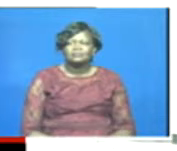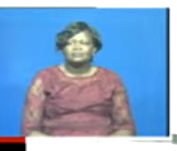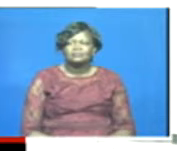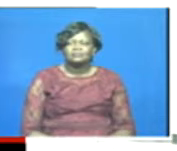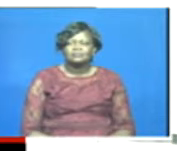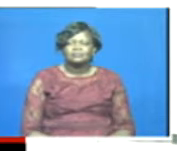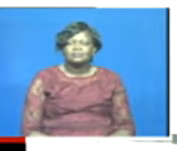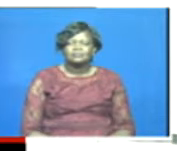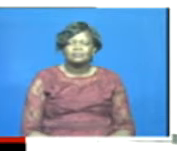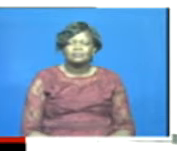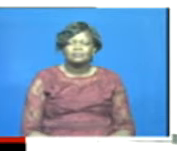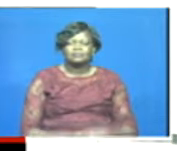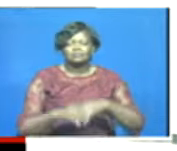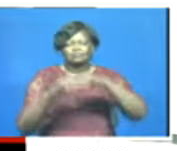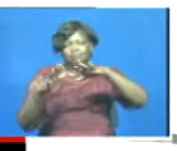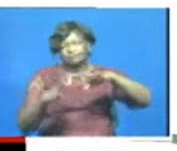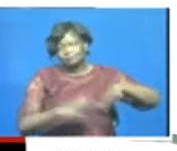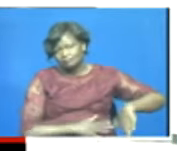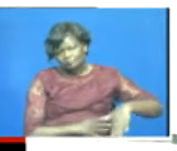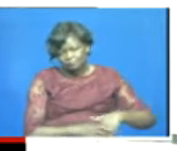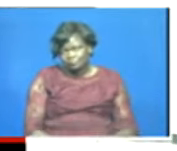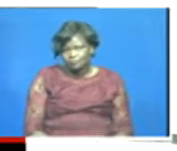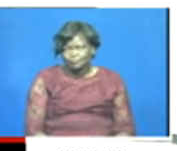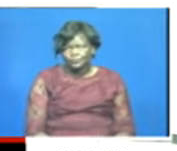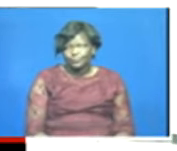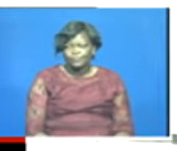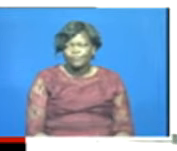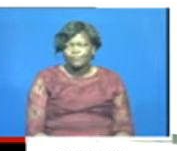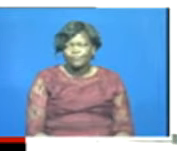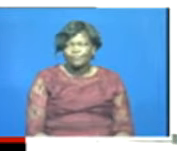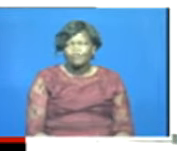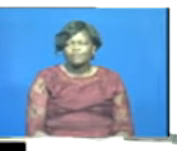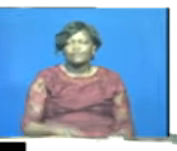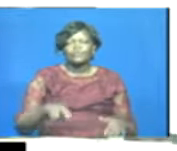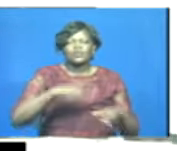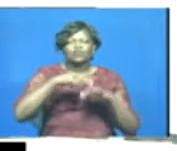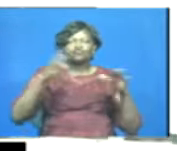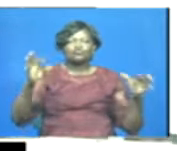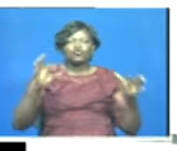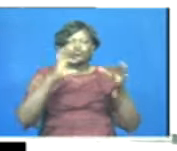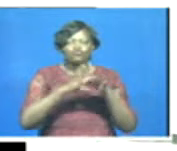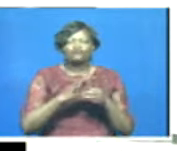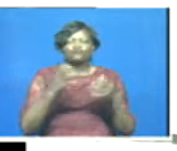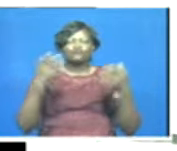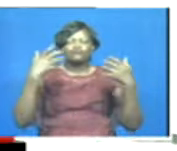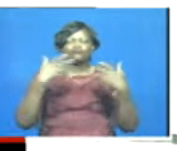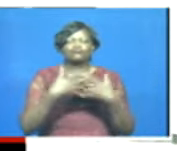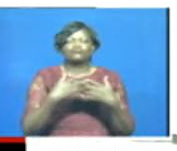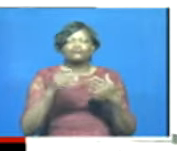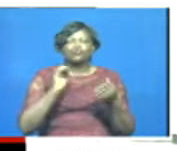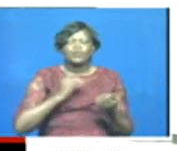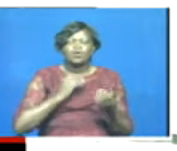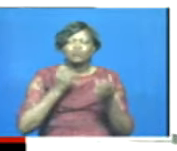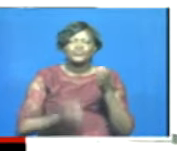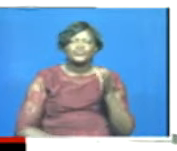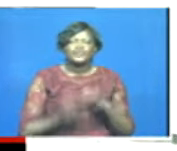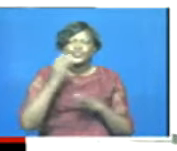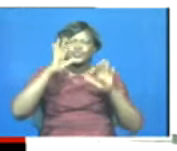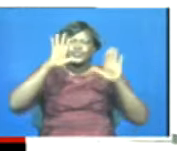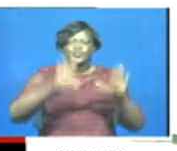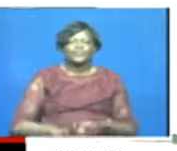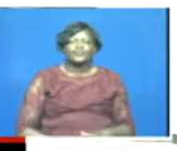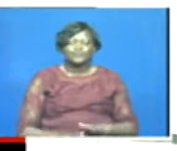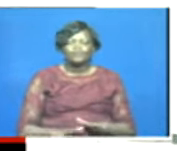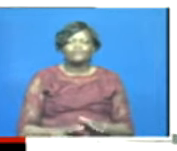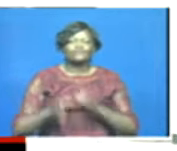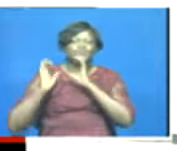Now, there's an item here on citizen responsibility. The National Cohesion and Integration Commission has launched a campaign in Kilifi